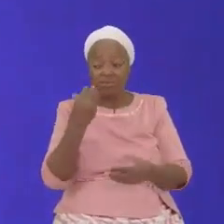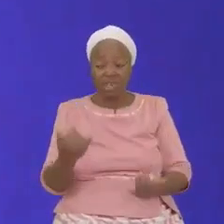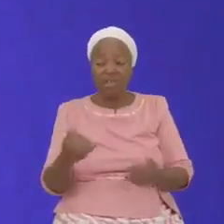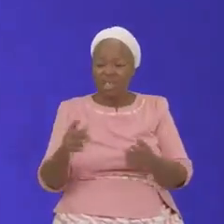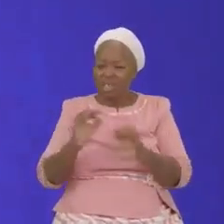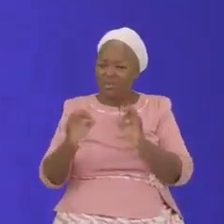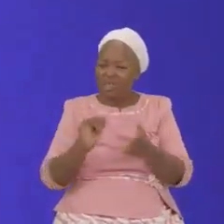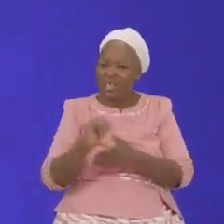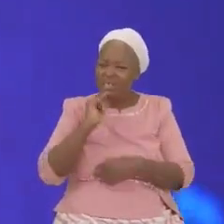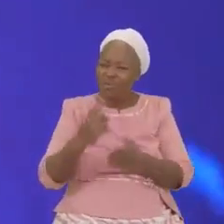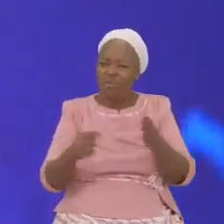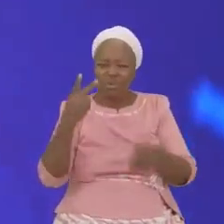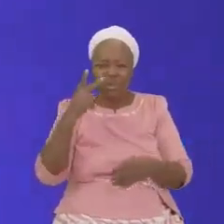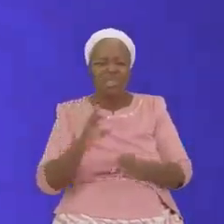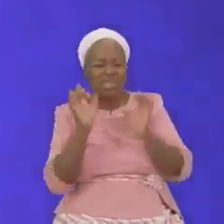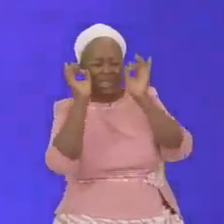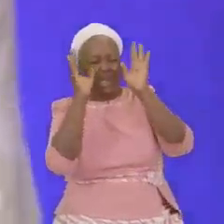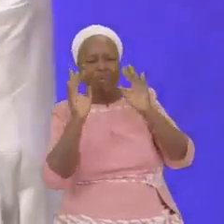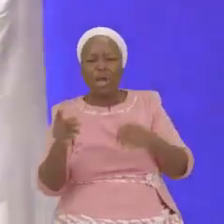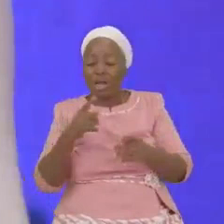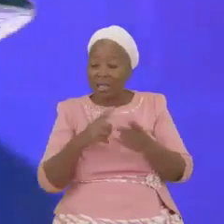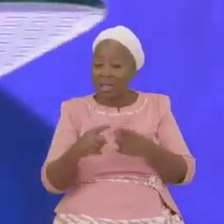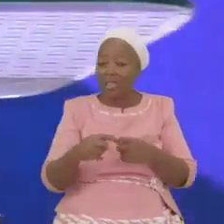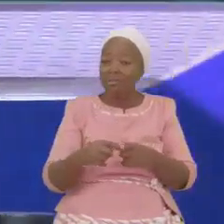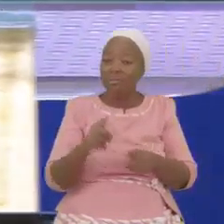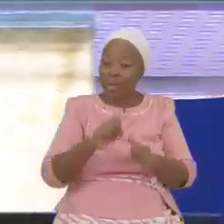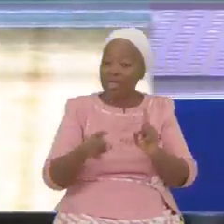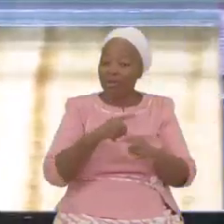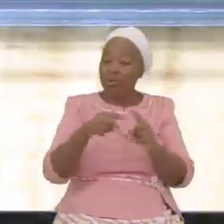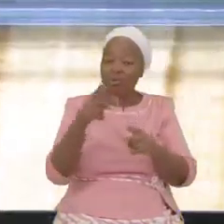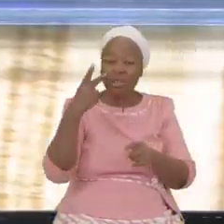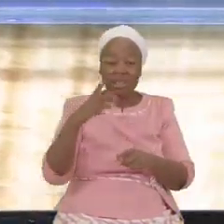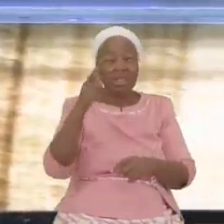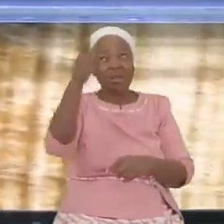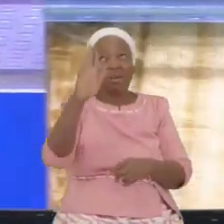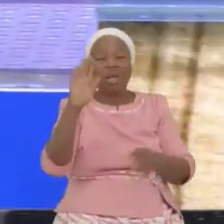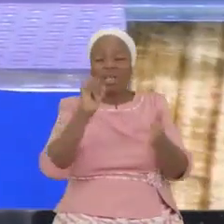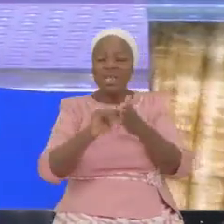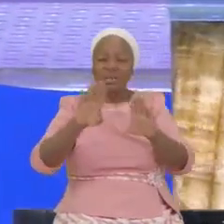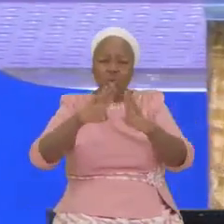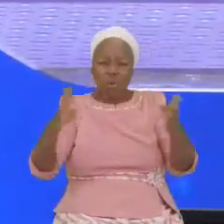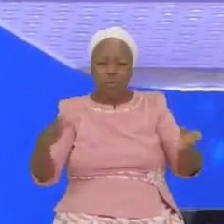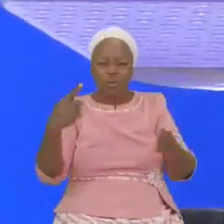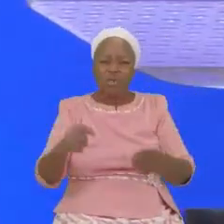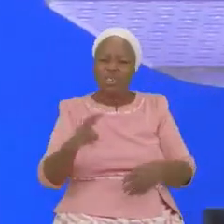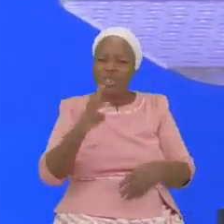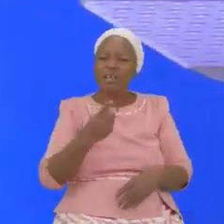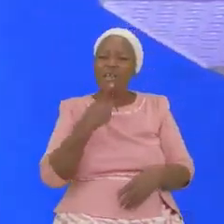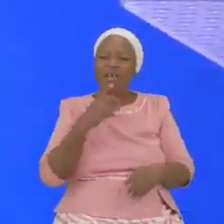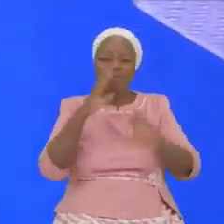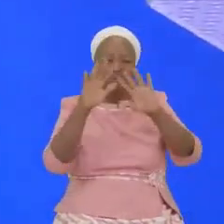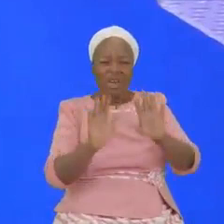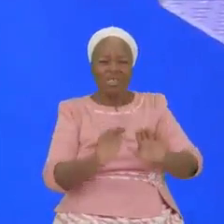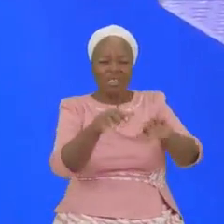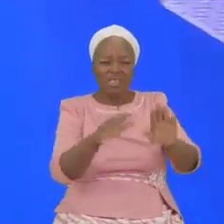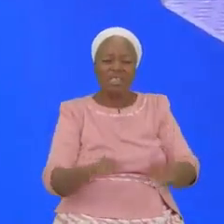what you see, terrible. But when you see the God that opened the Red Sea. He did it before,